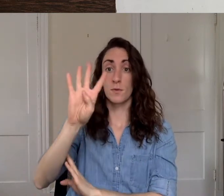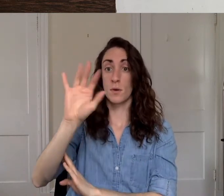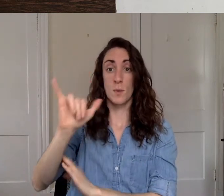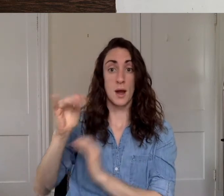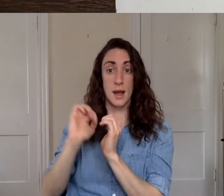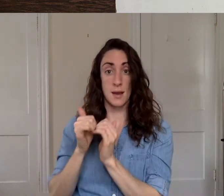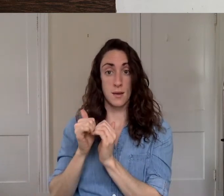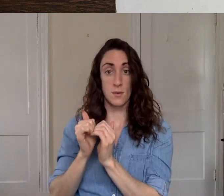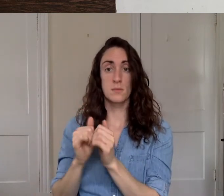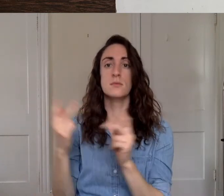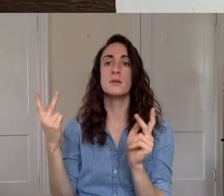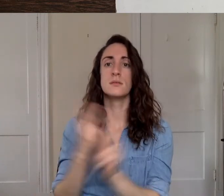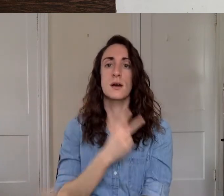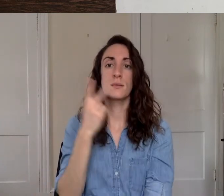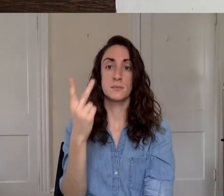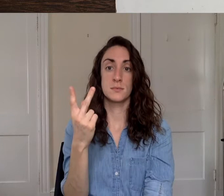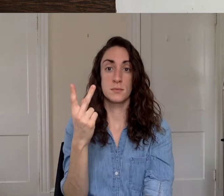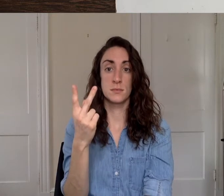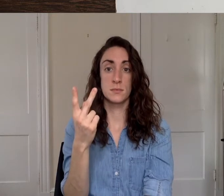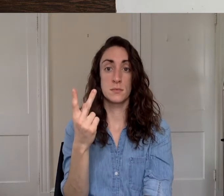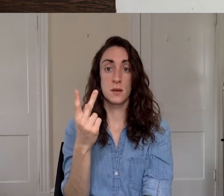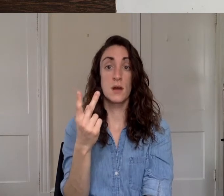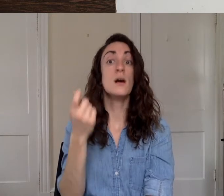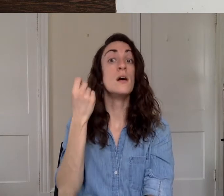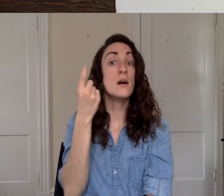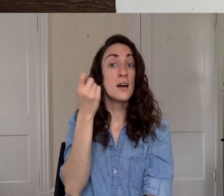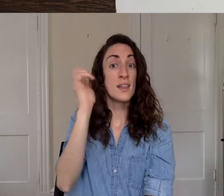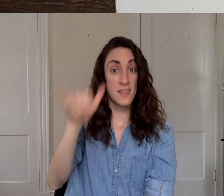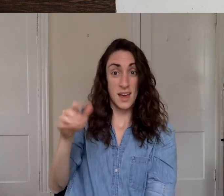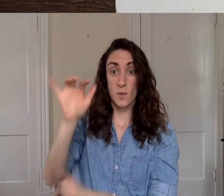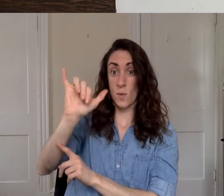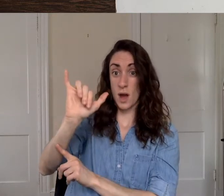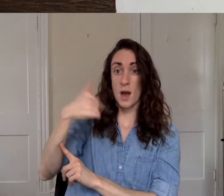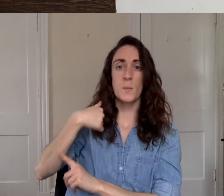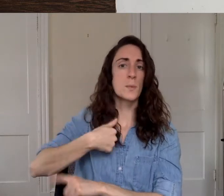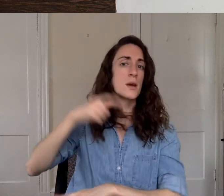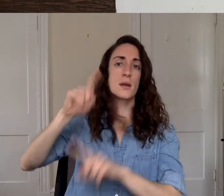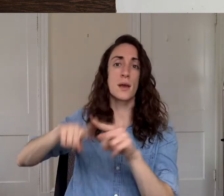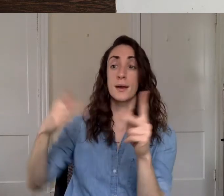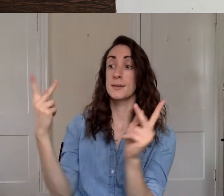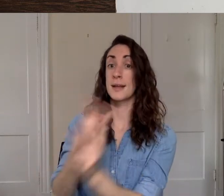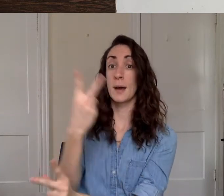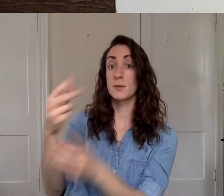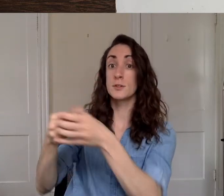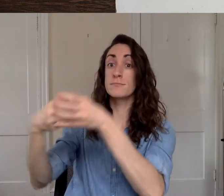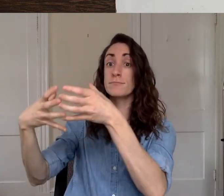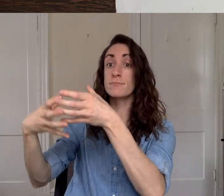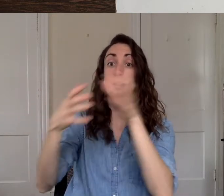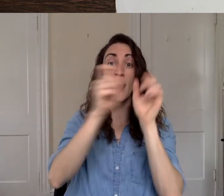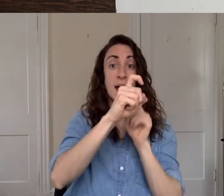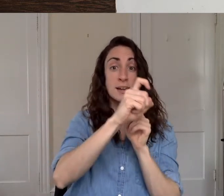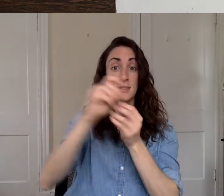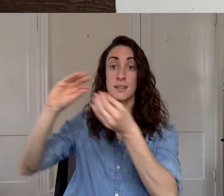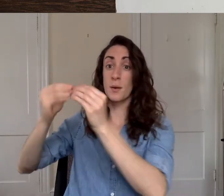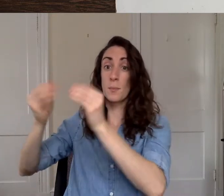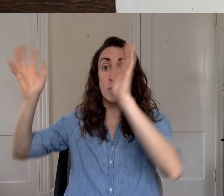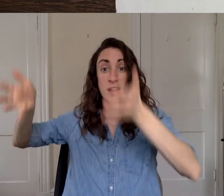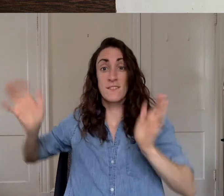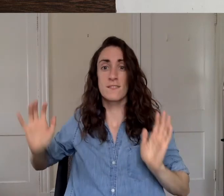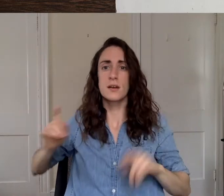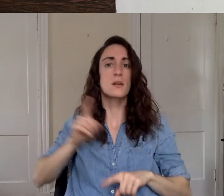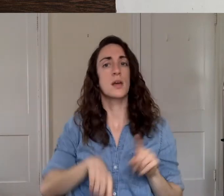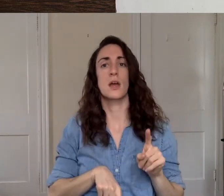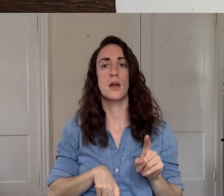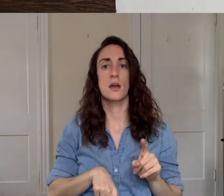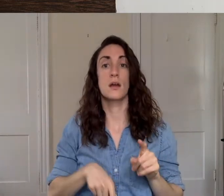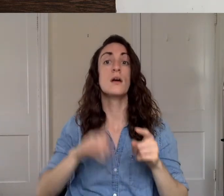The way to turn that 2y into a 4y is to multiply it by 2. But of course, we can't just multiply that term by 2 and leave everything else as it